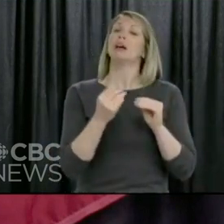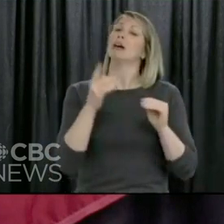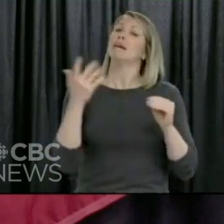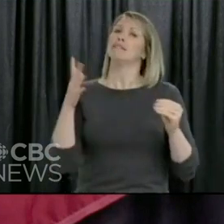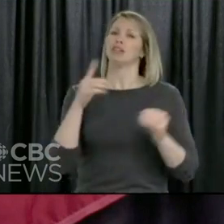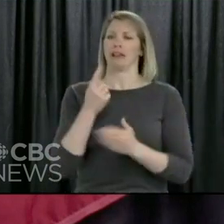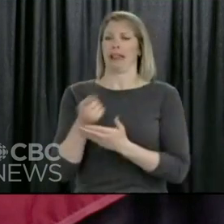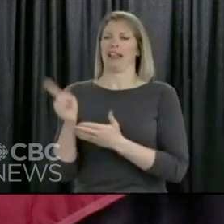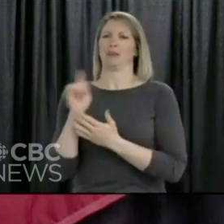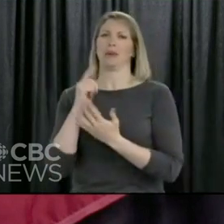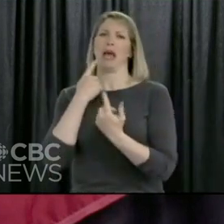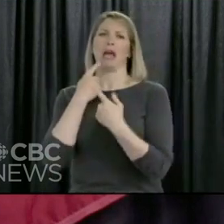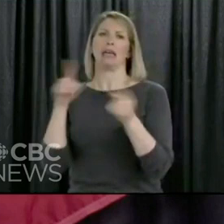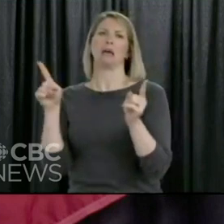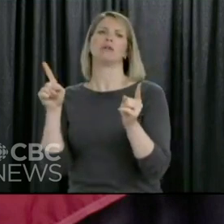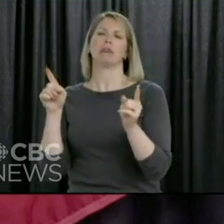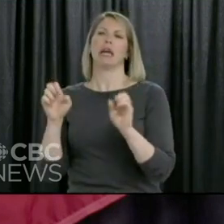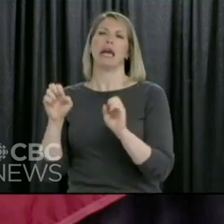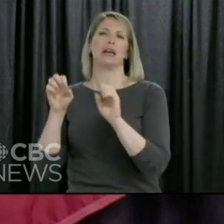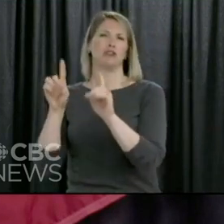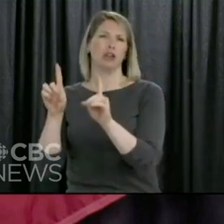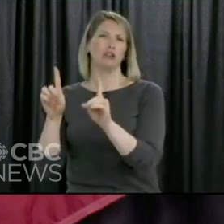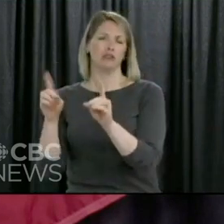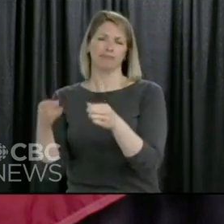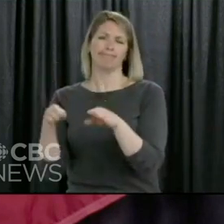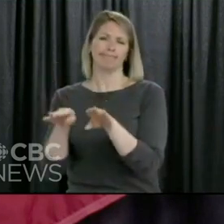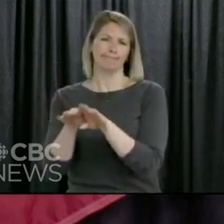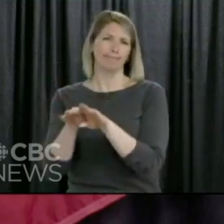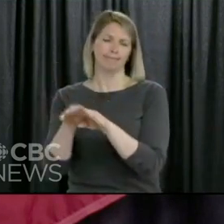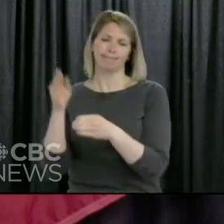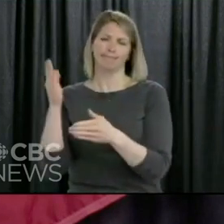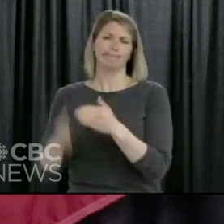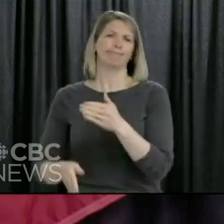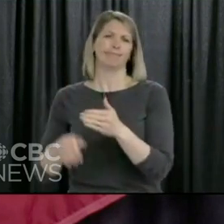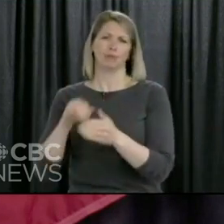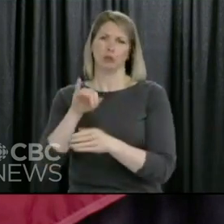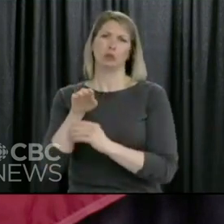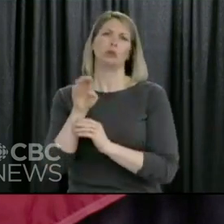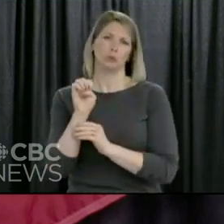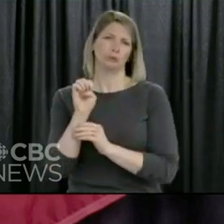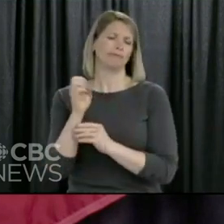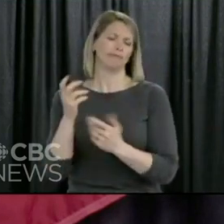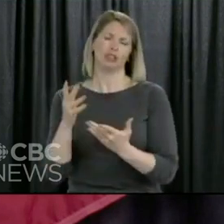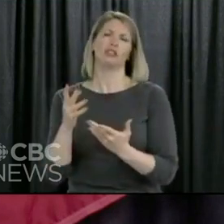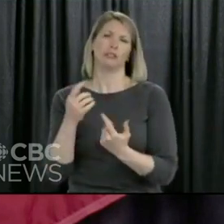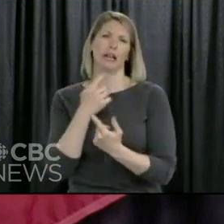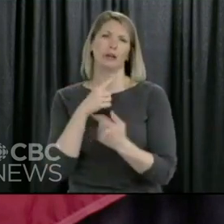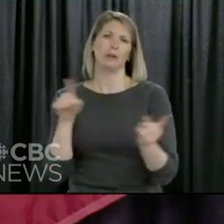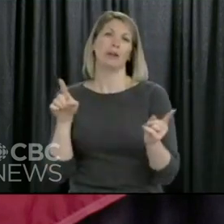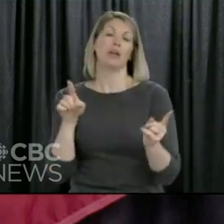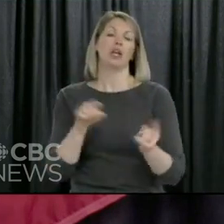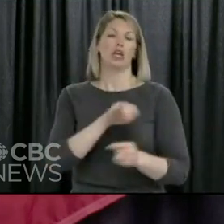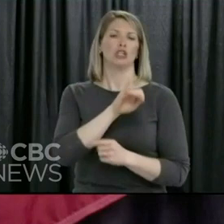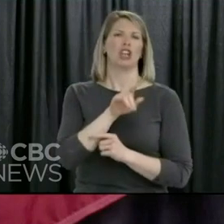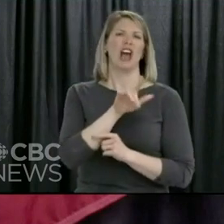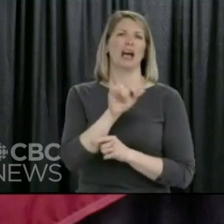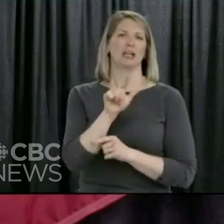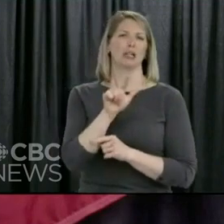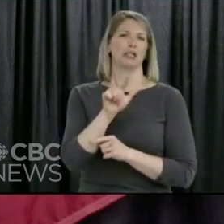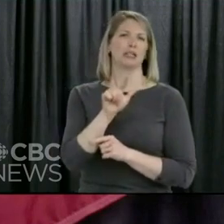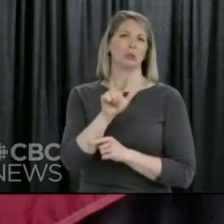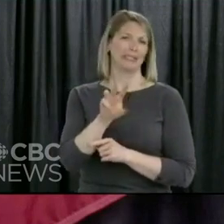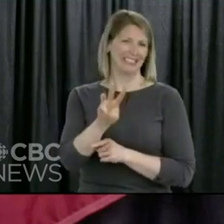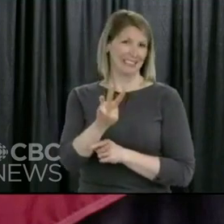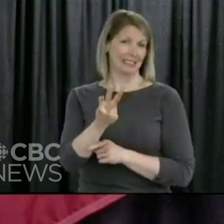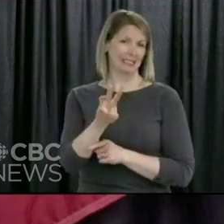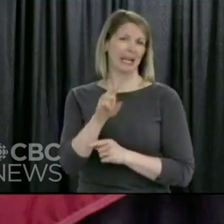year. Reporting cards will be out on June the 22nd and final transcripts on July the 6th. But with that said,